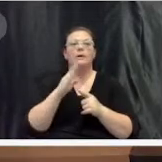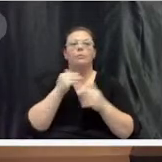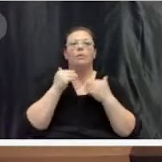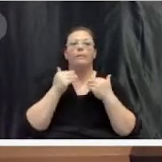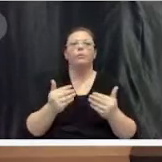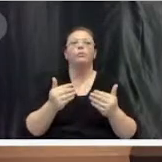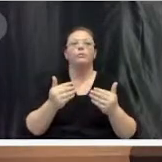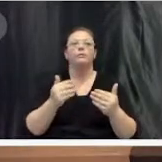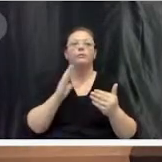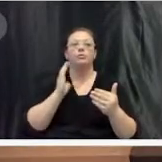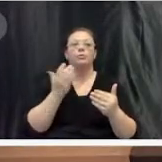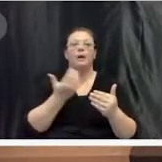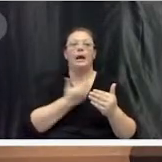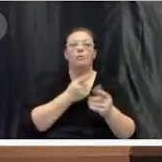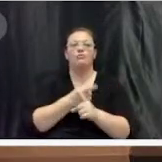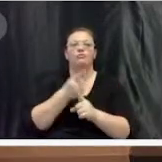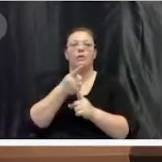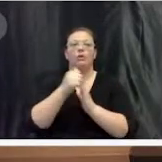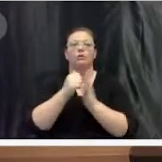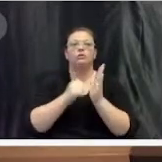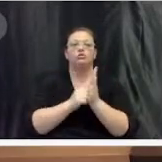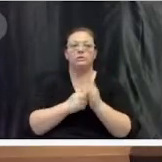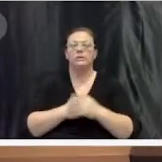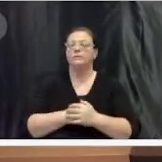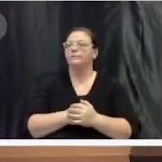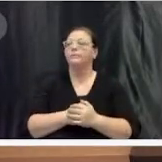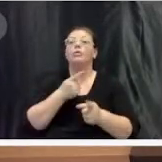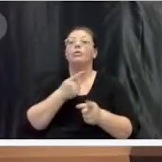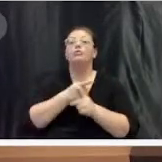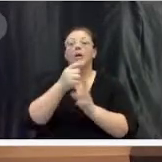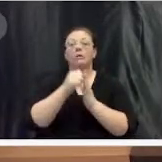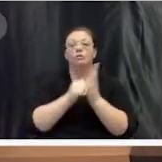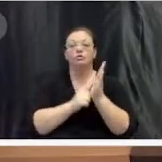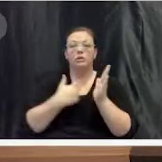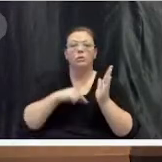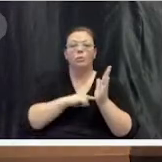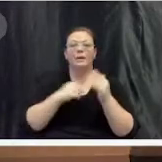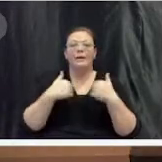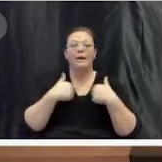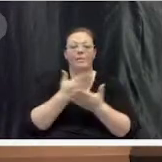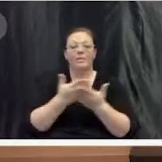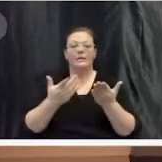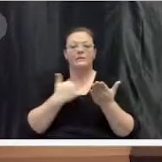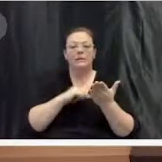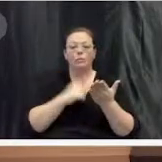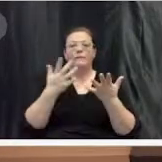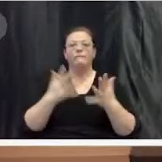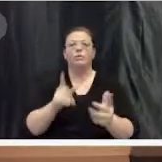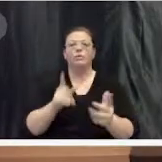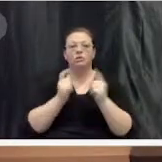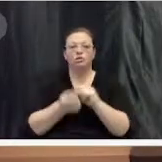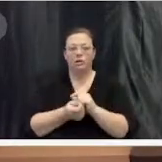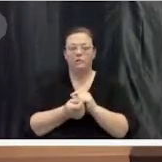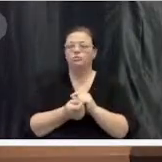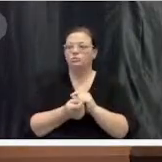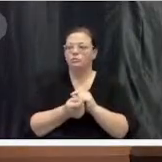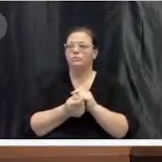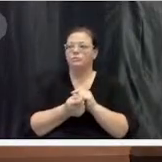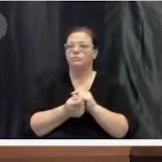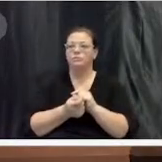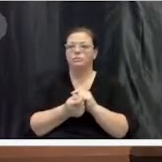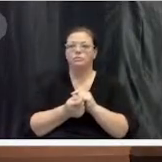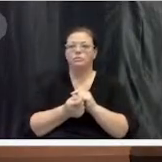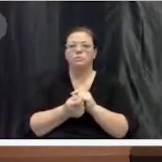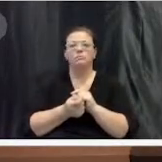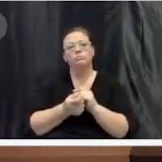to our regular agenda. Now, on our regular agenda, we do have some items that we have changed up to do